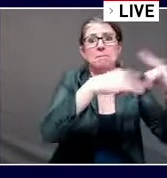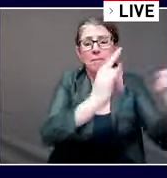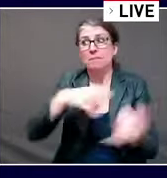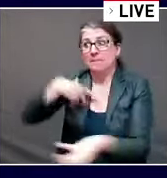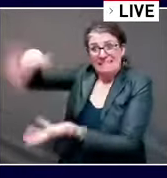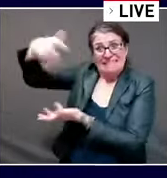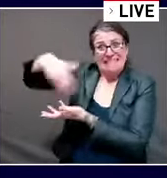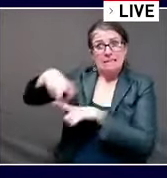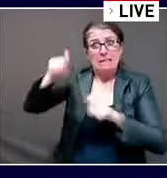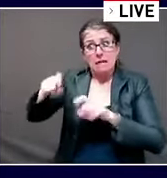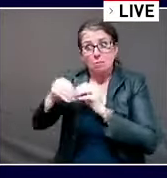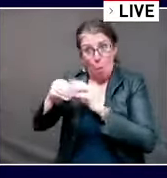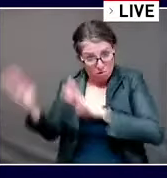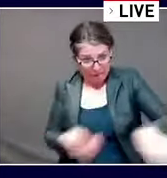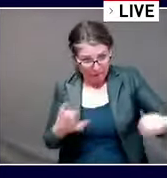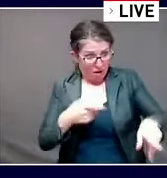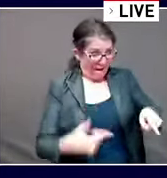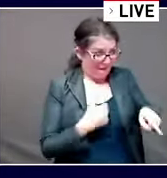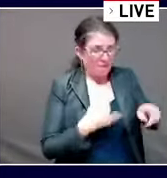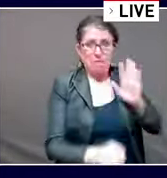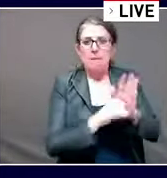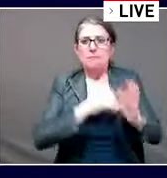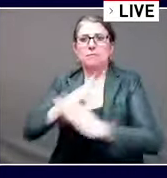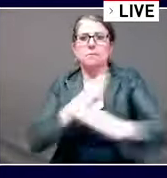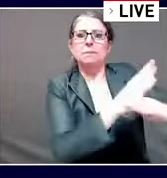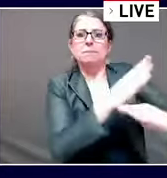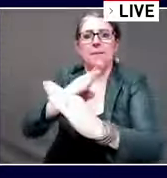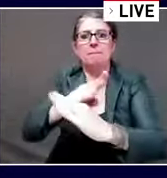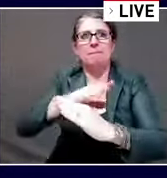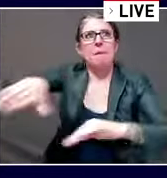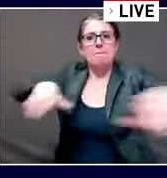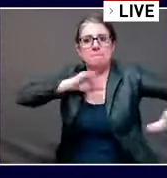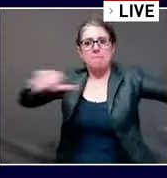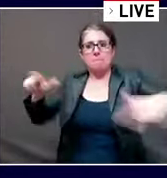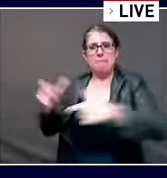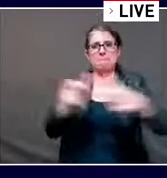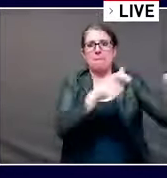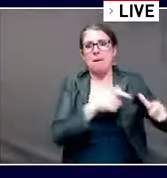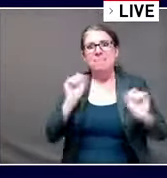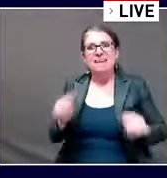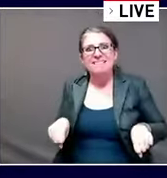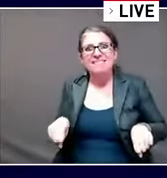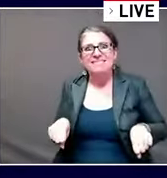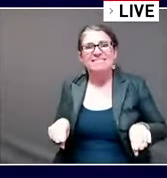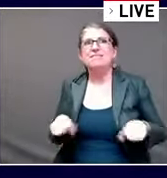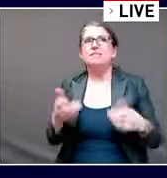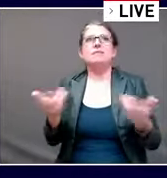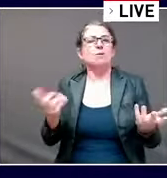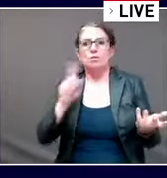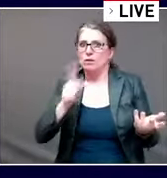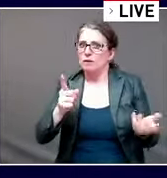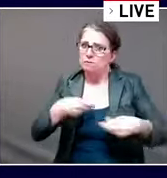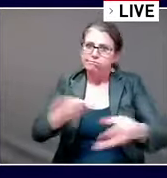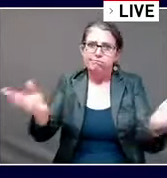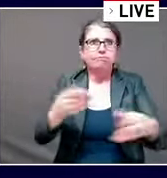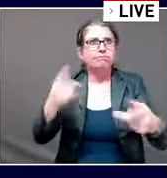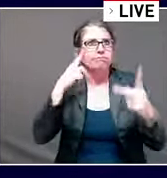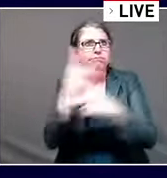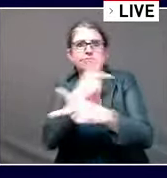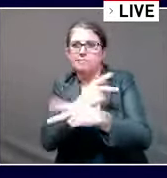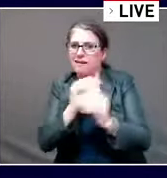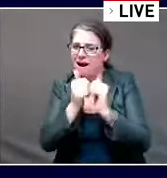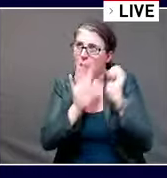spreading across the state, and specifically the areas in which they are spreading. I'd also like to talk about 2 things that